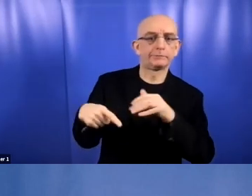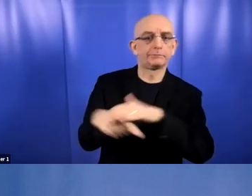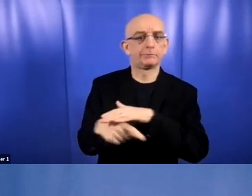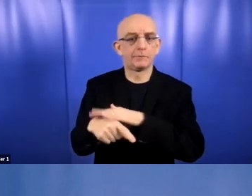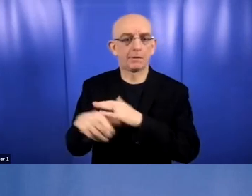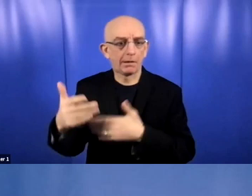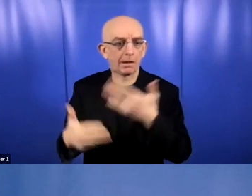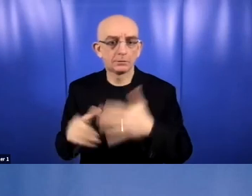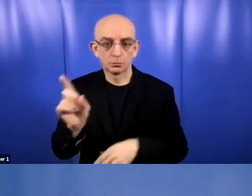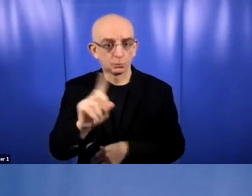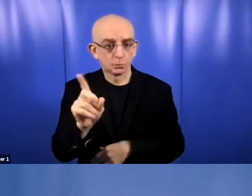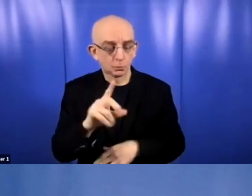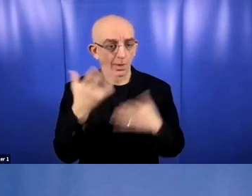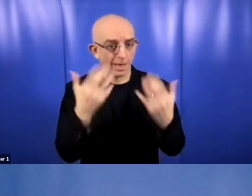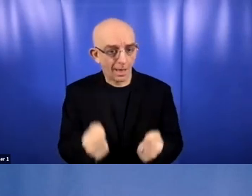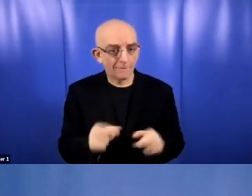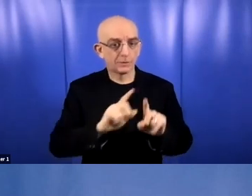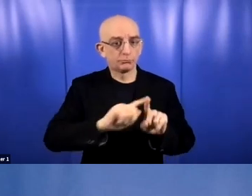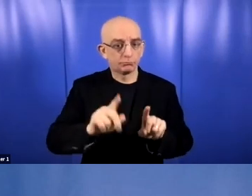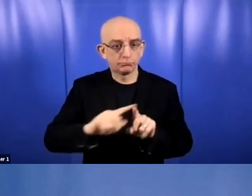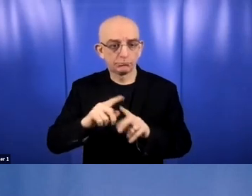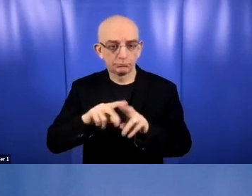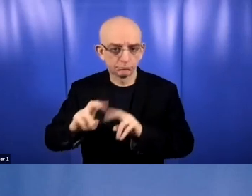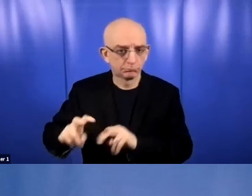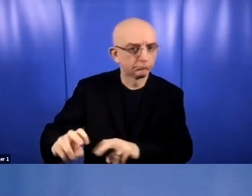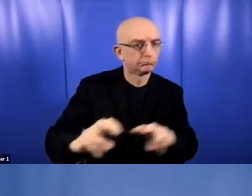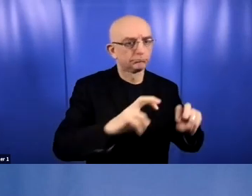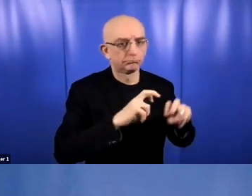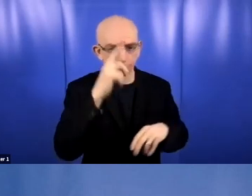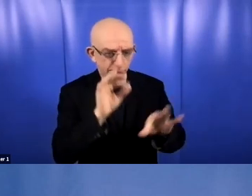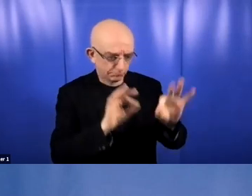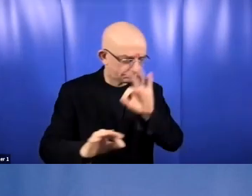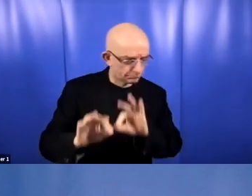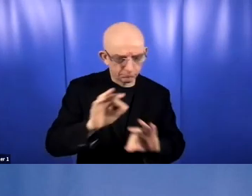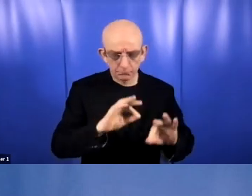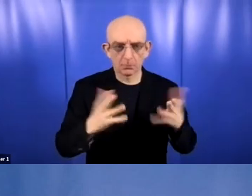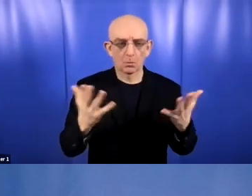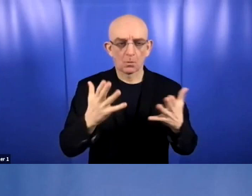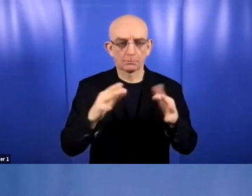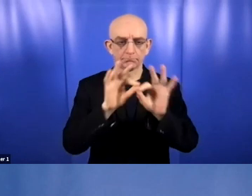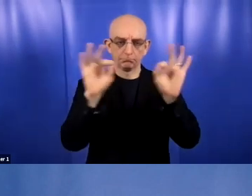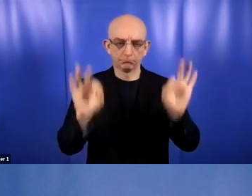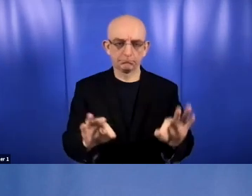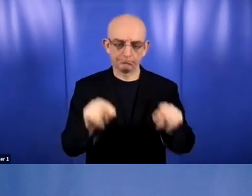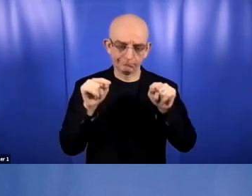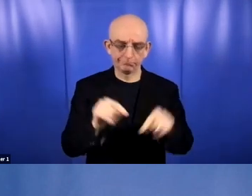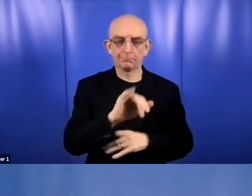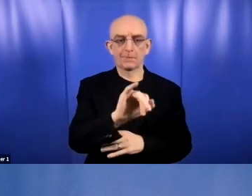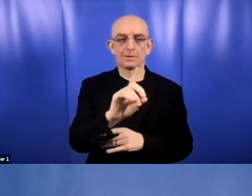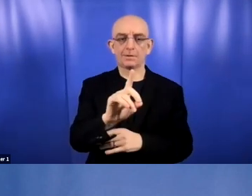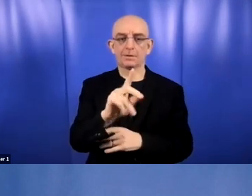this data that are available online, and a link to where to access that is just showing up in the chat.